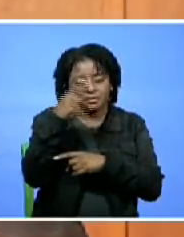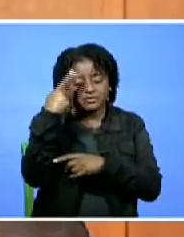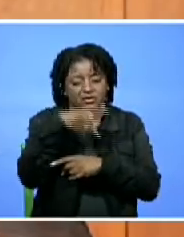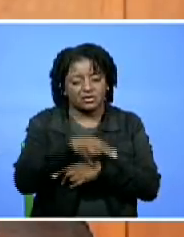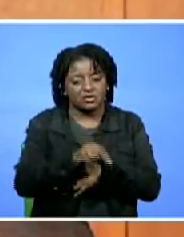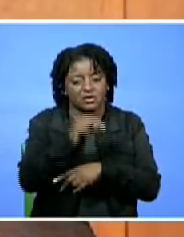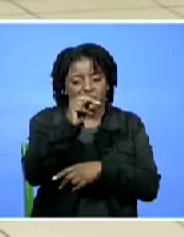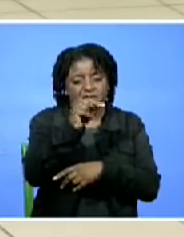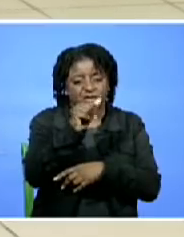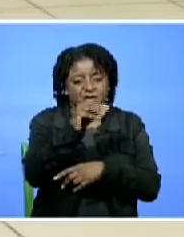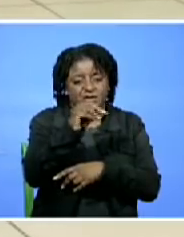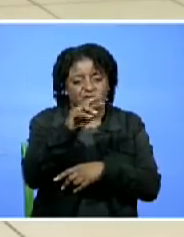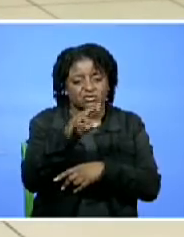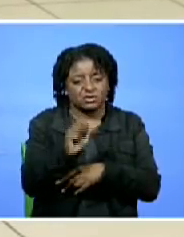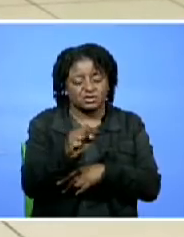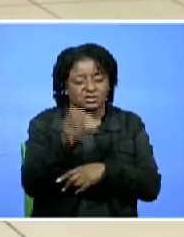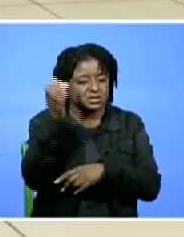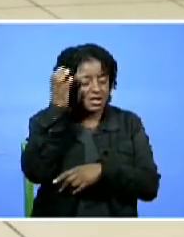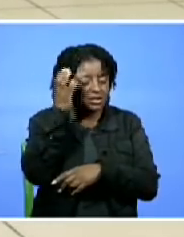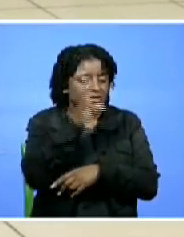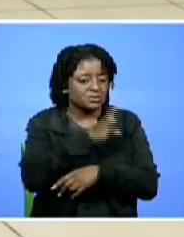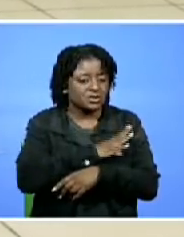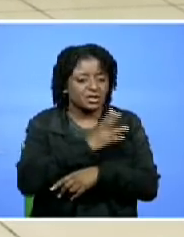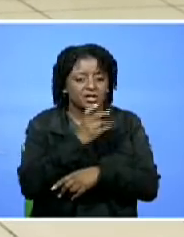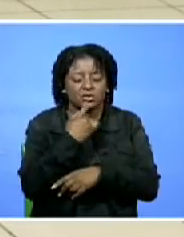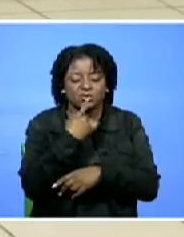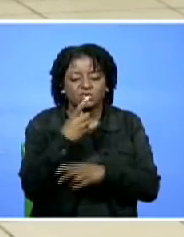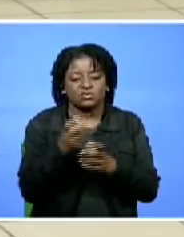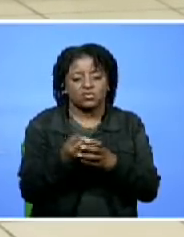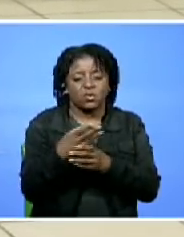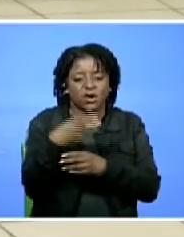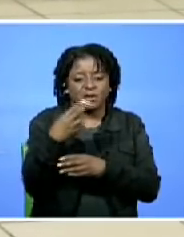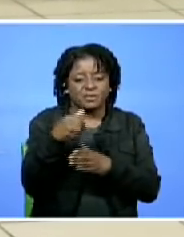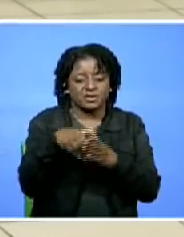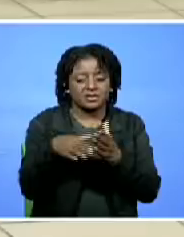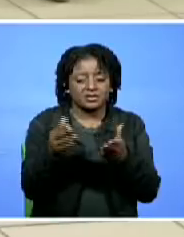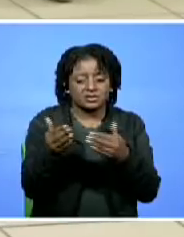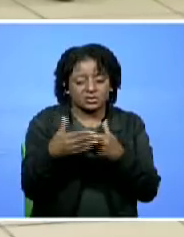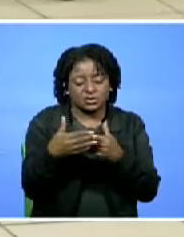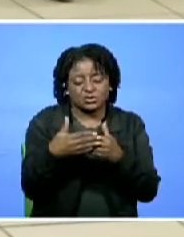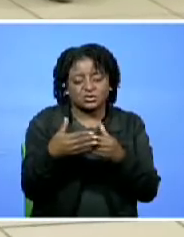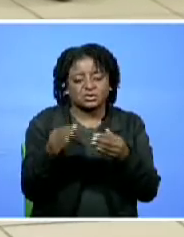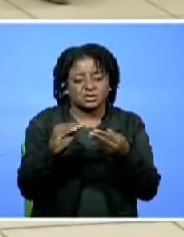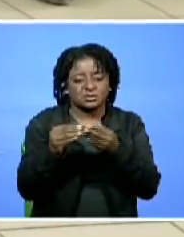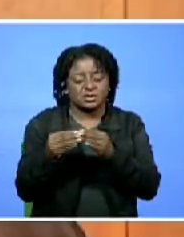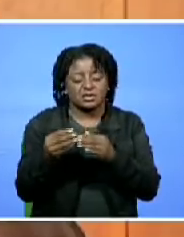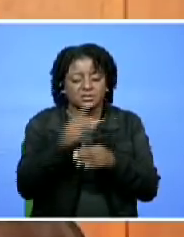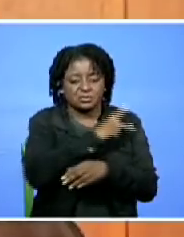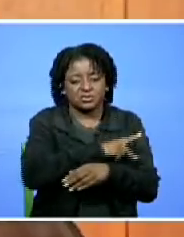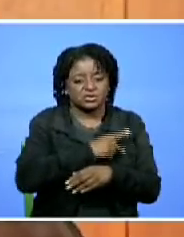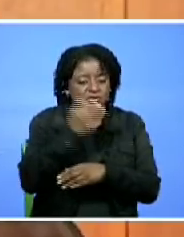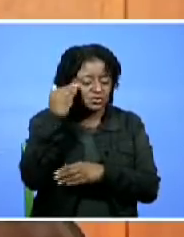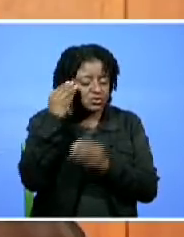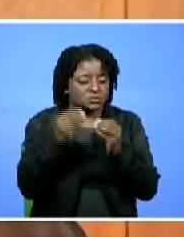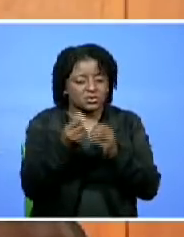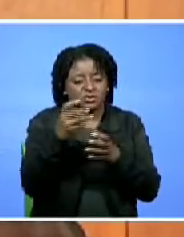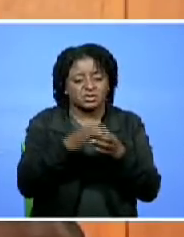Islands, Carlton Boleg, who grew up in this tight-knit community, personally knew the majority of the crash victims. For